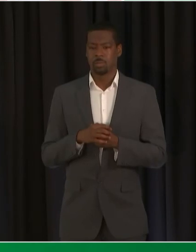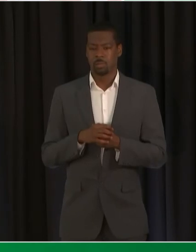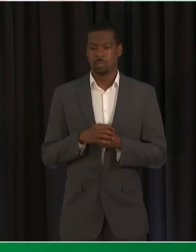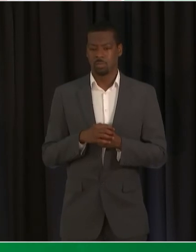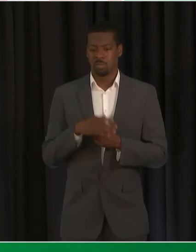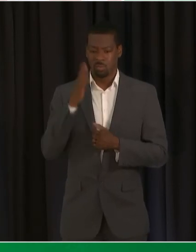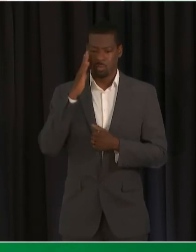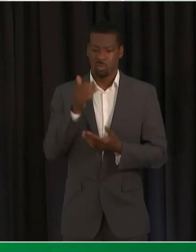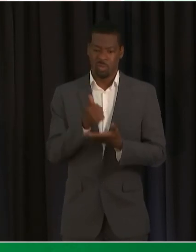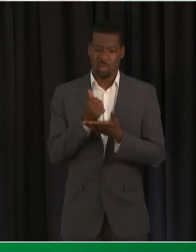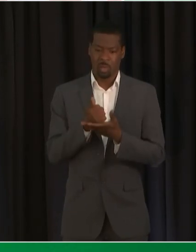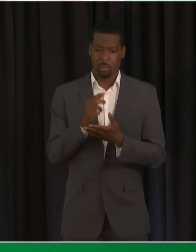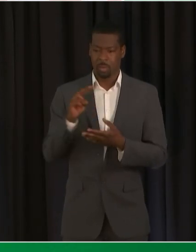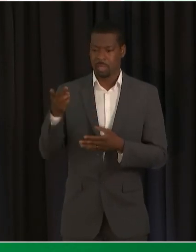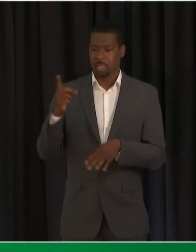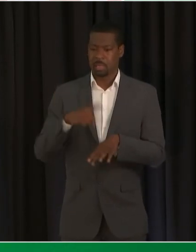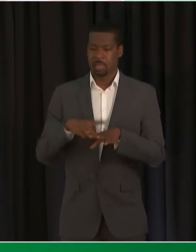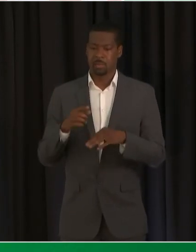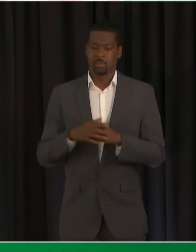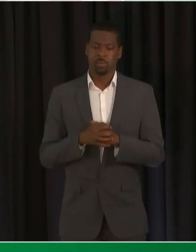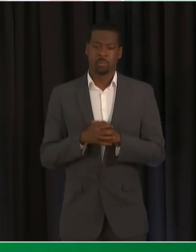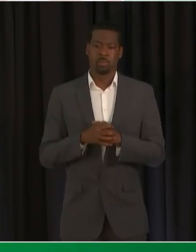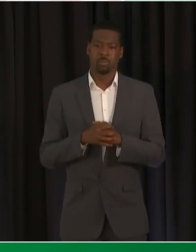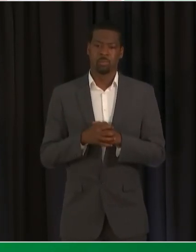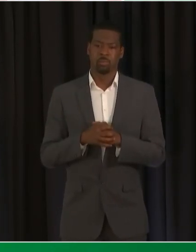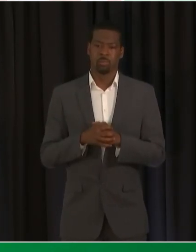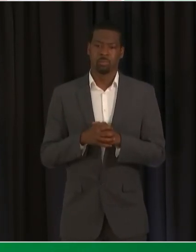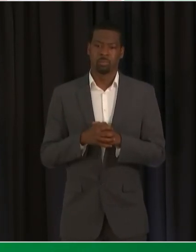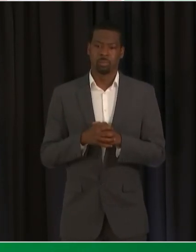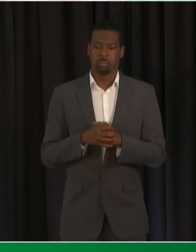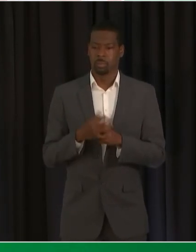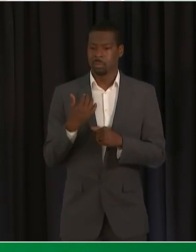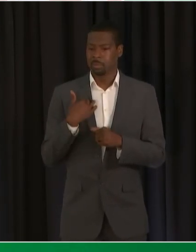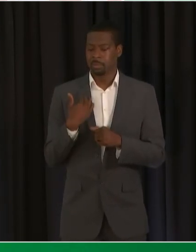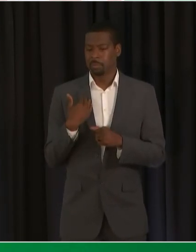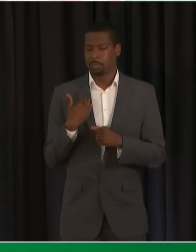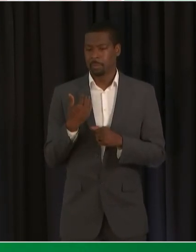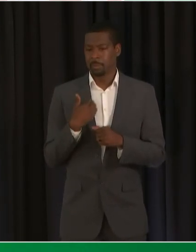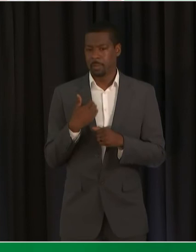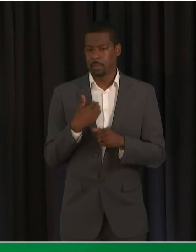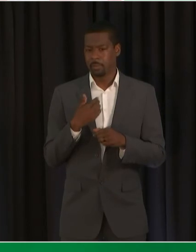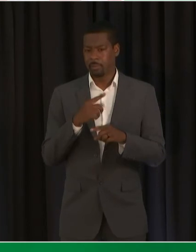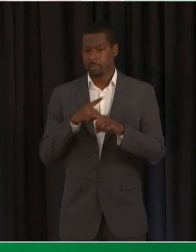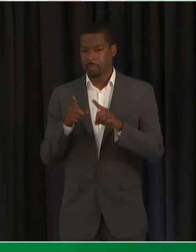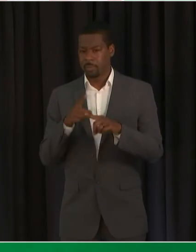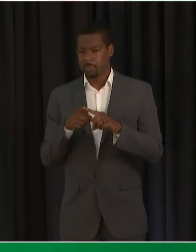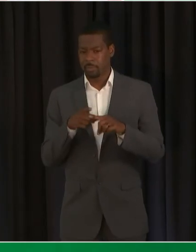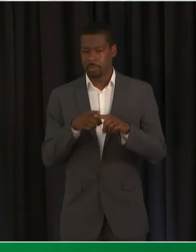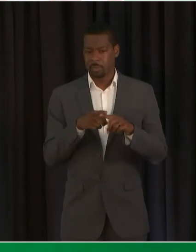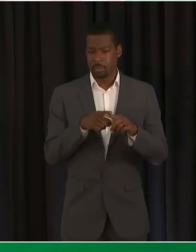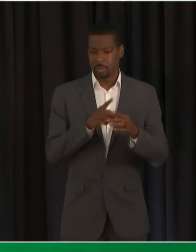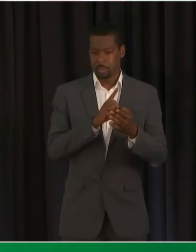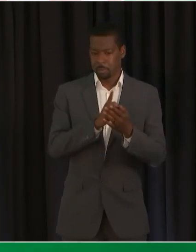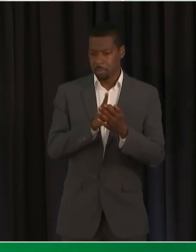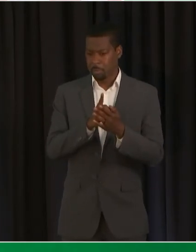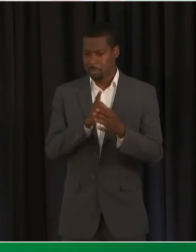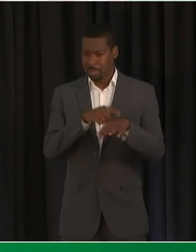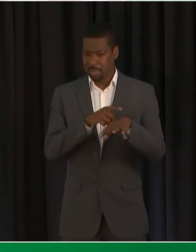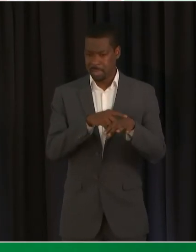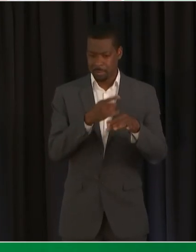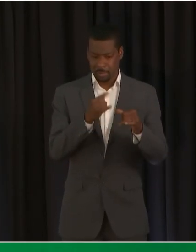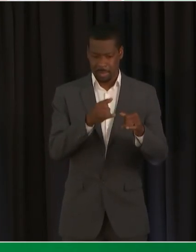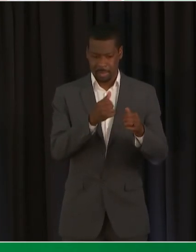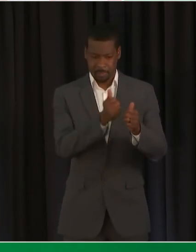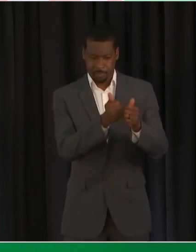at the front of the line the next time. Because I think we have these rare moments where we can kind of get our businesses